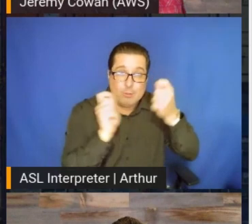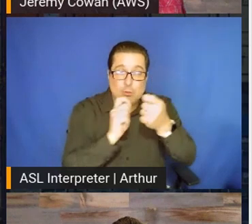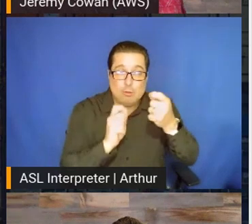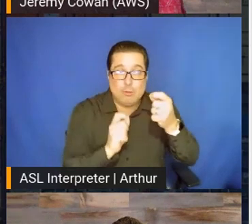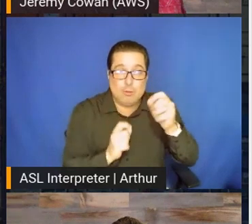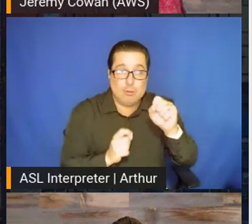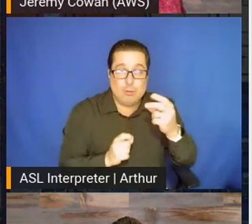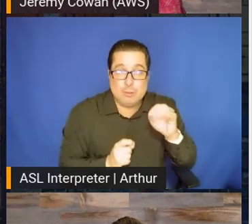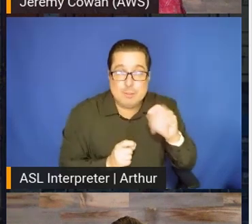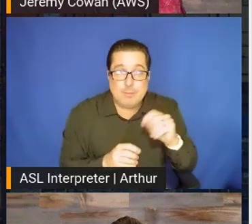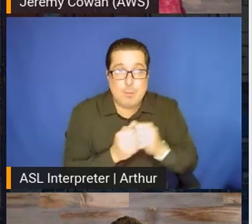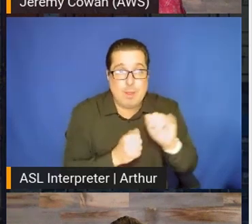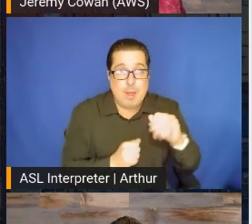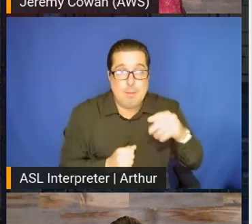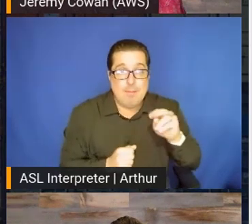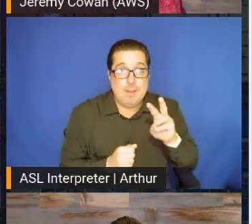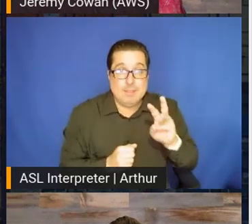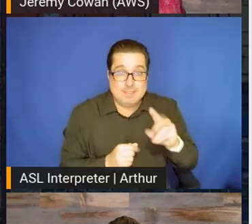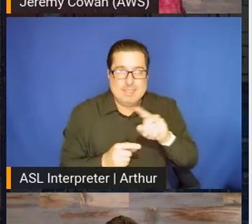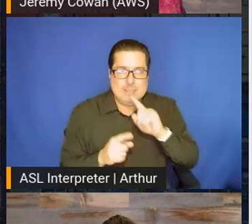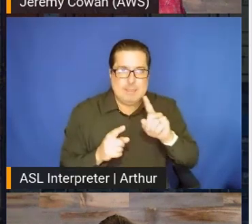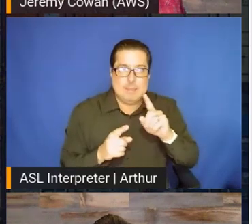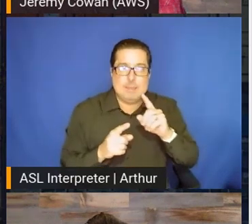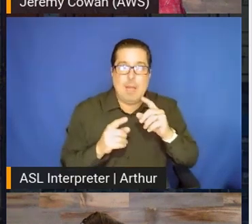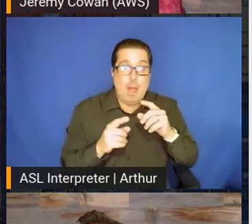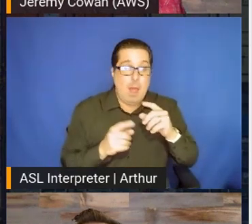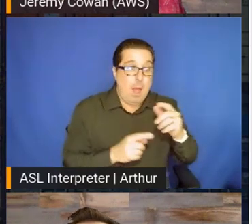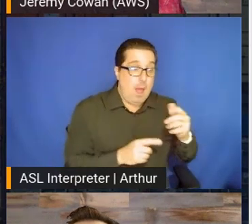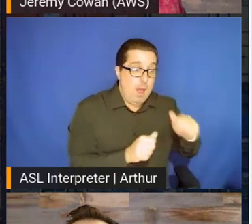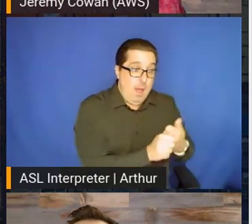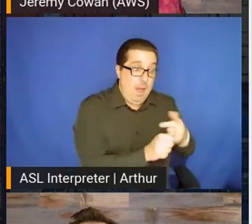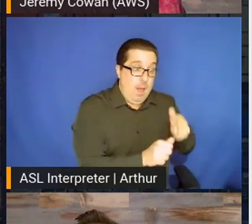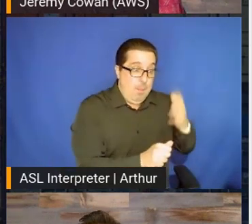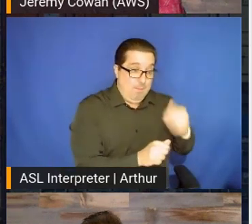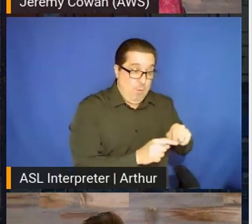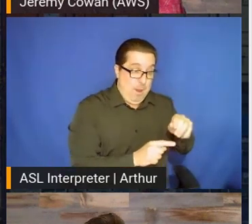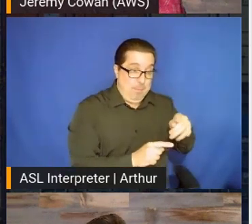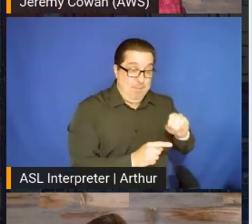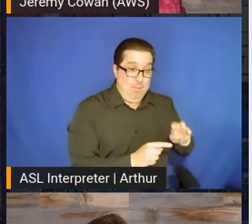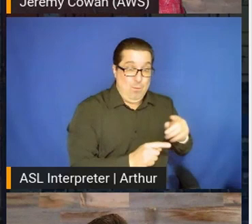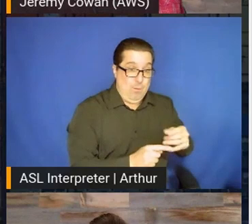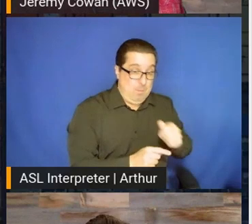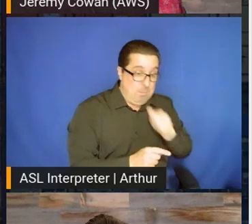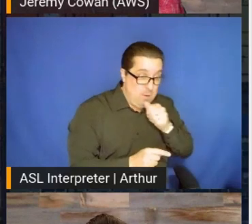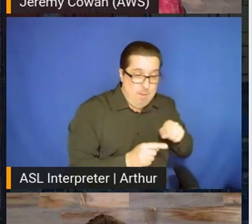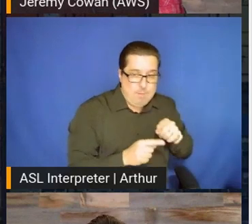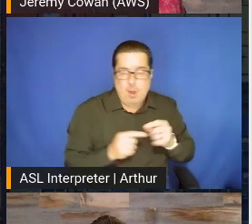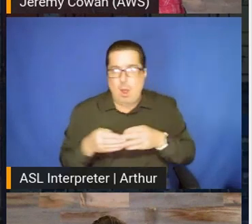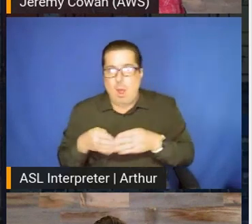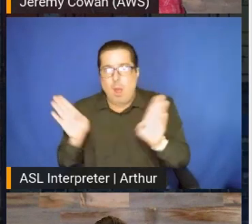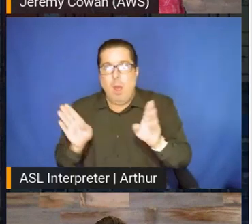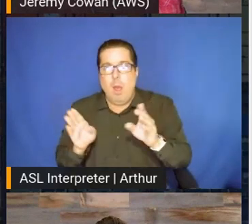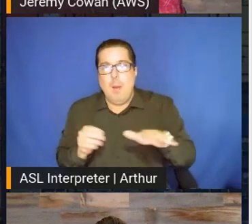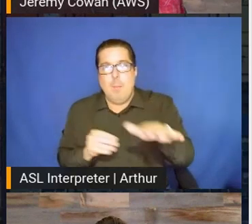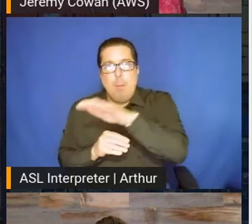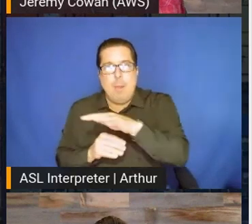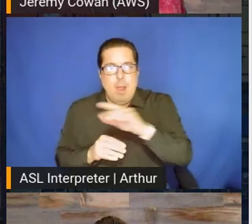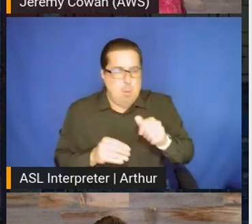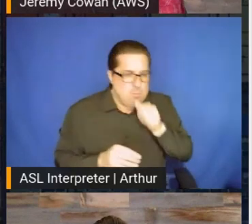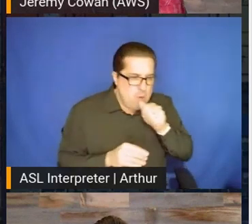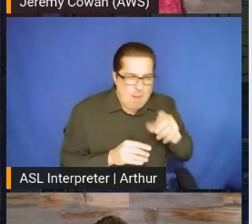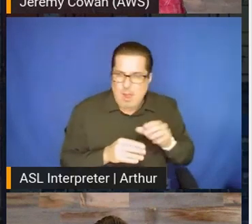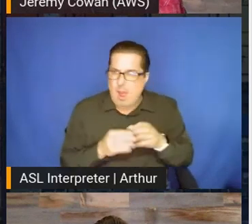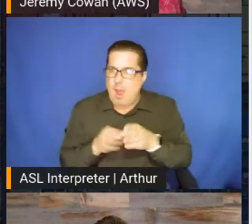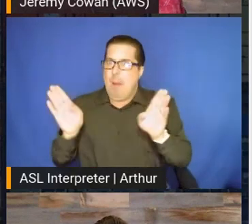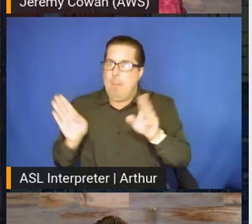addresses, right? Everything becomes public. So how do we actually implement public versus private subnets that we have been used to? And the